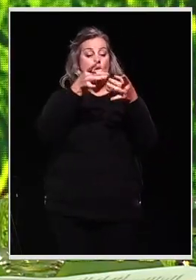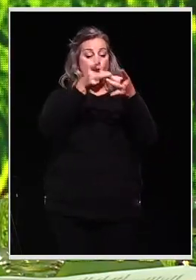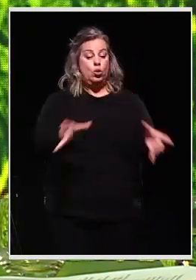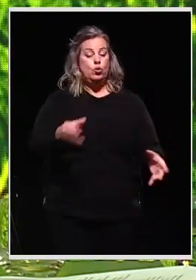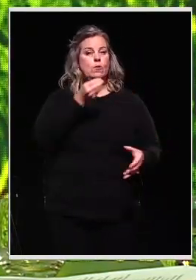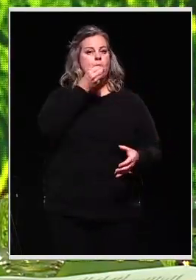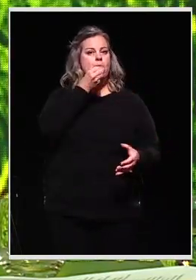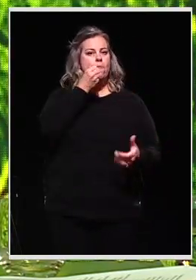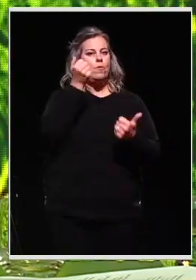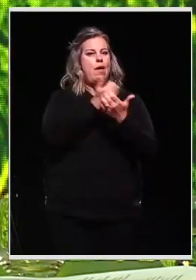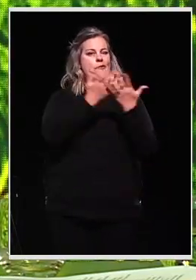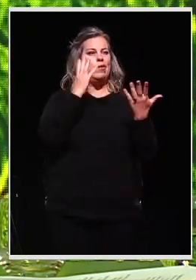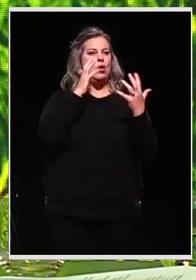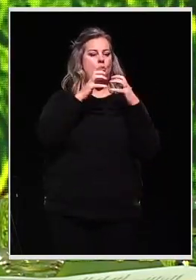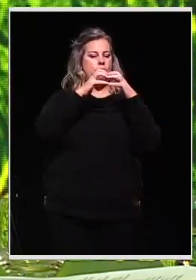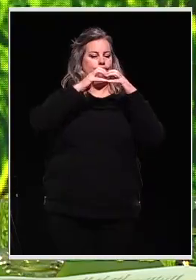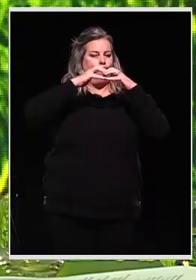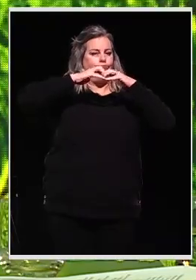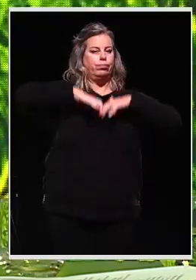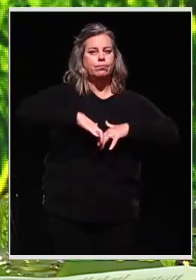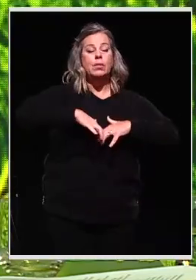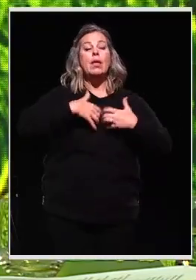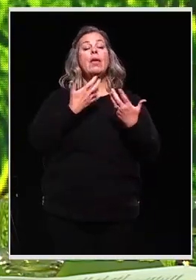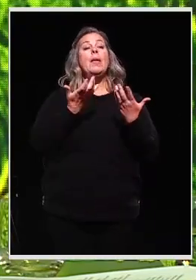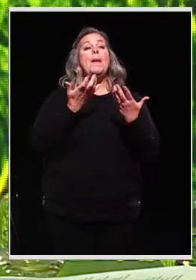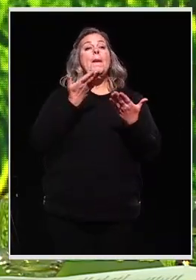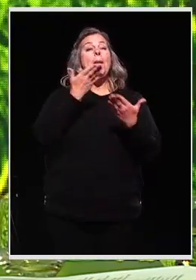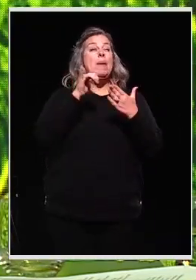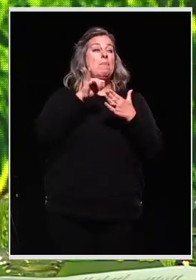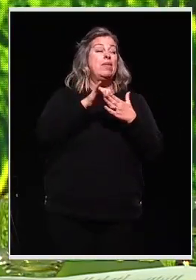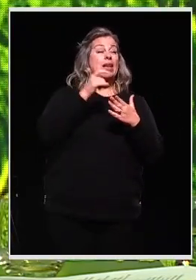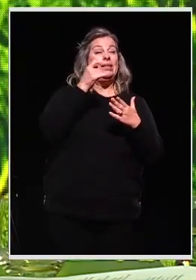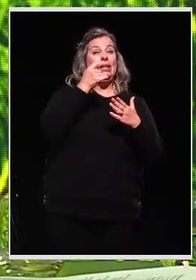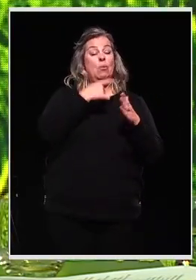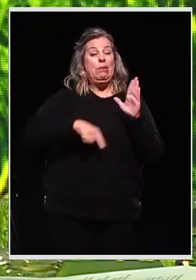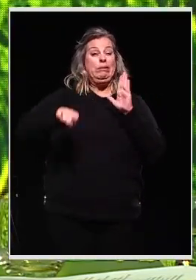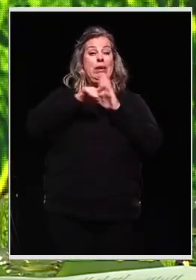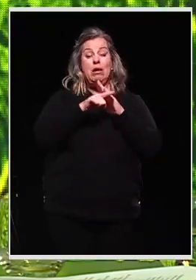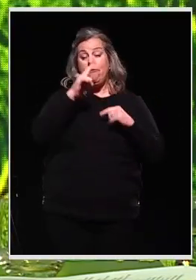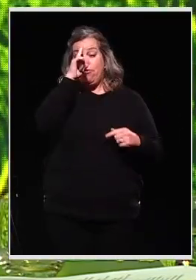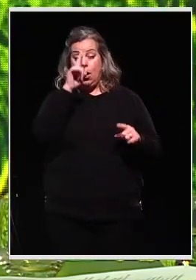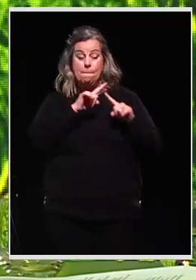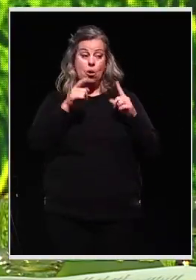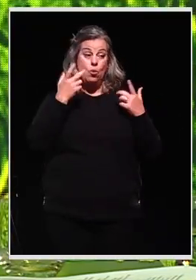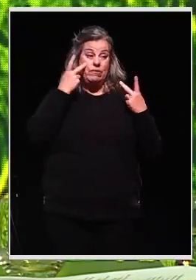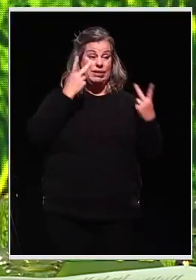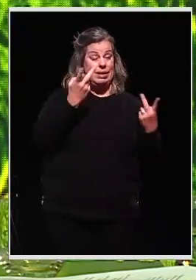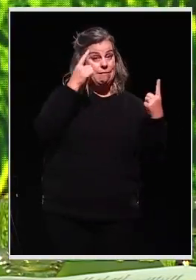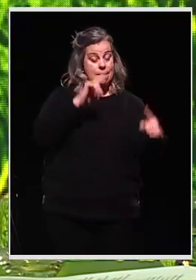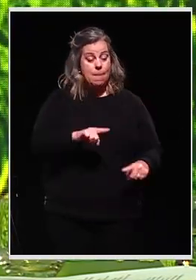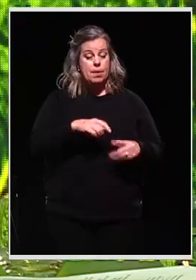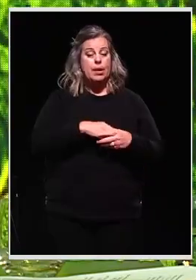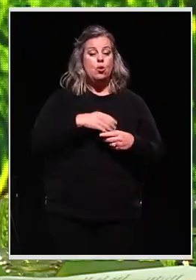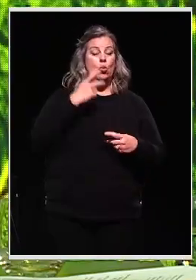kind of all comes to a close. And that might sound a little dystopian, but I think we've already seen cases where we've